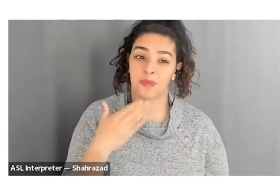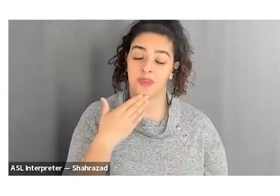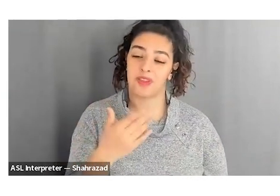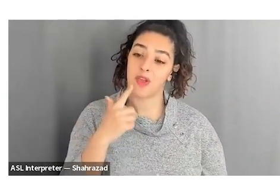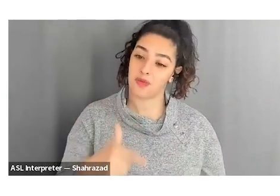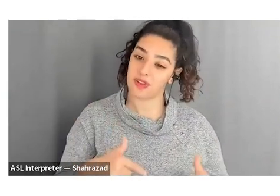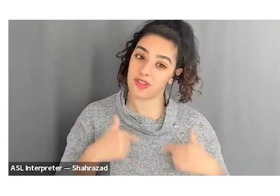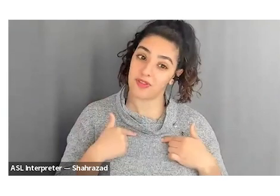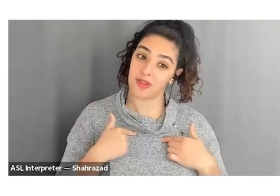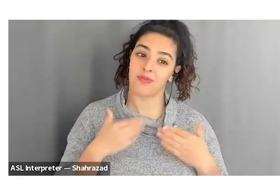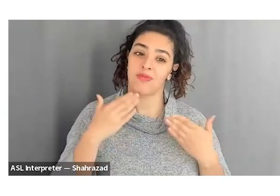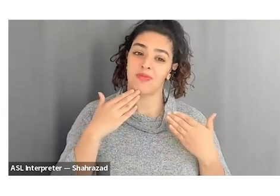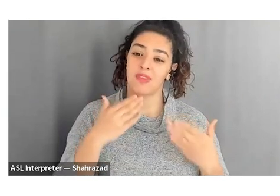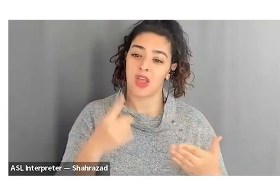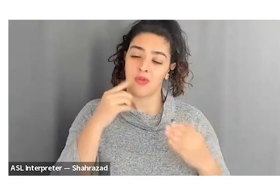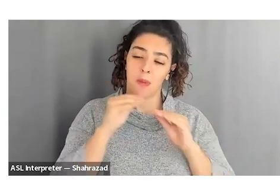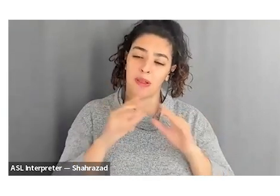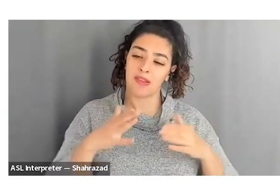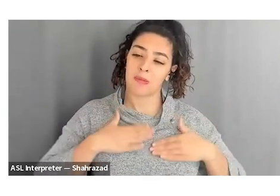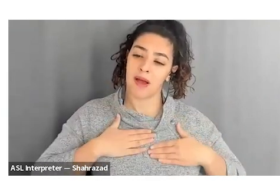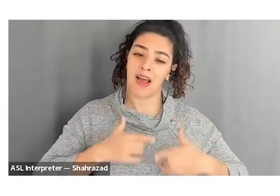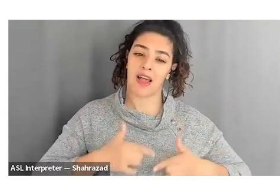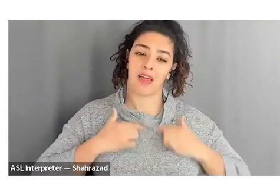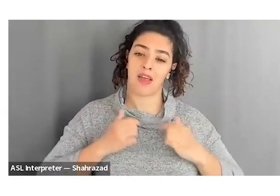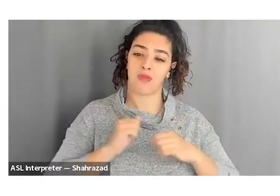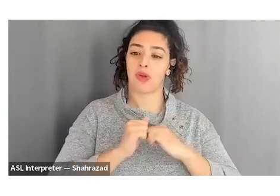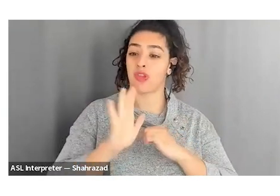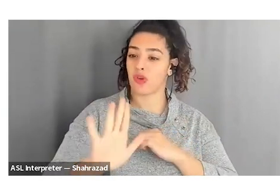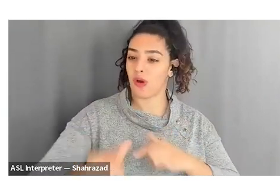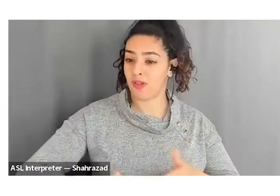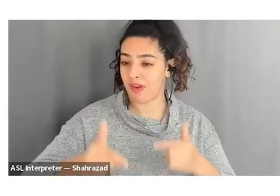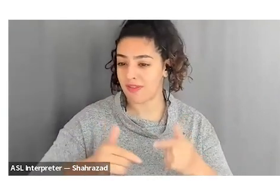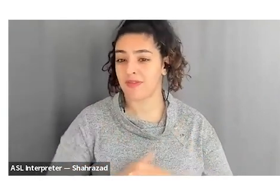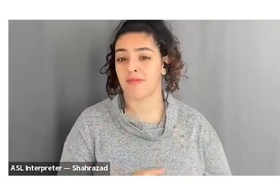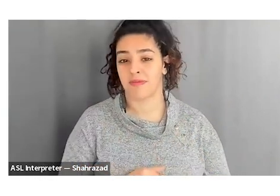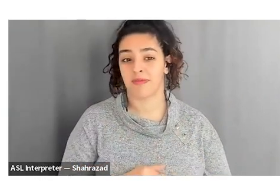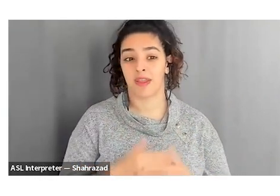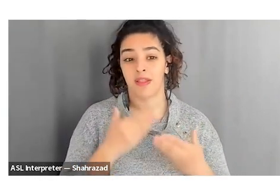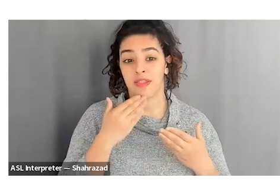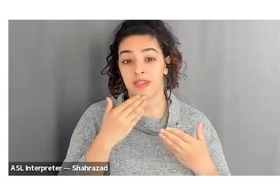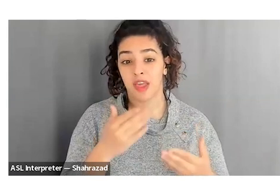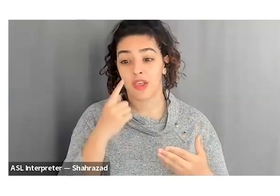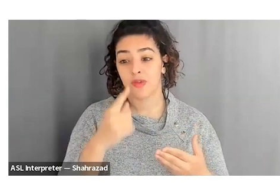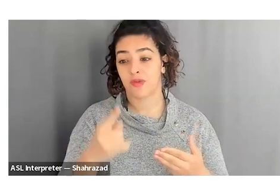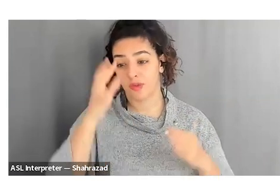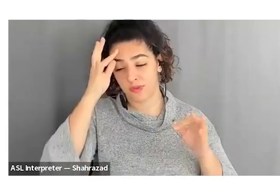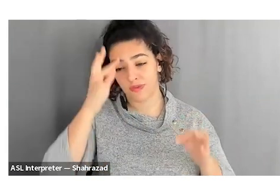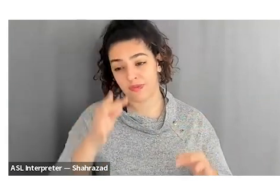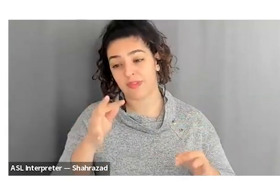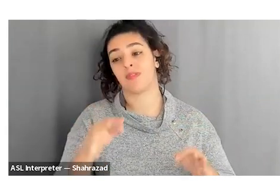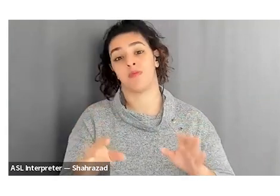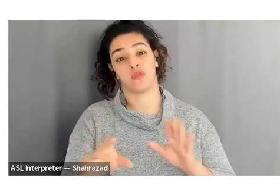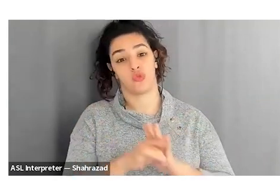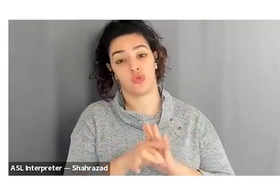Thank you for blessing my life with your existence. Thank you for choosing to always